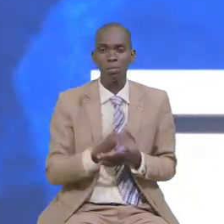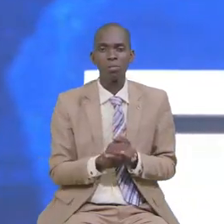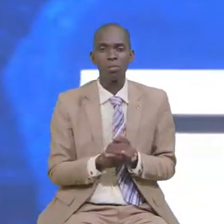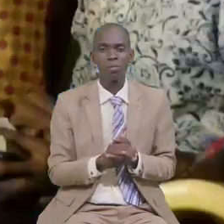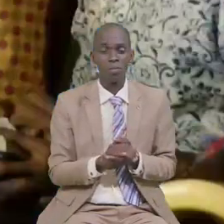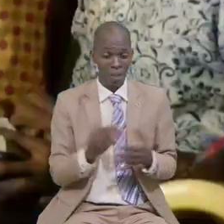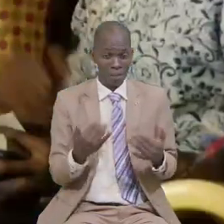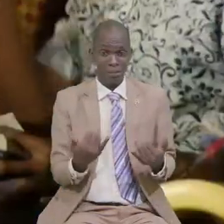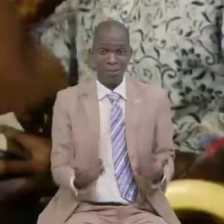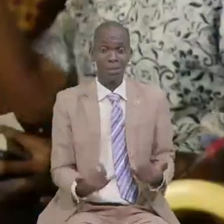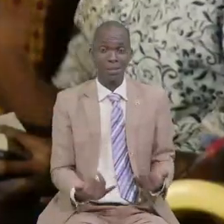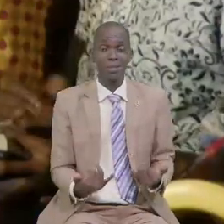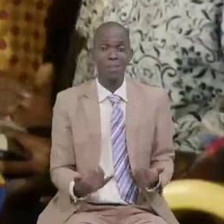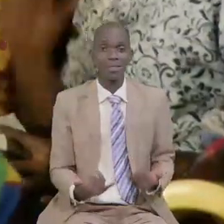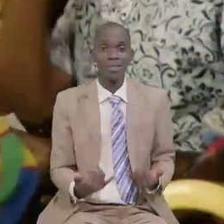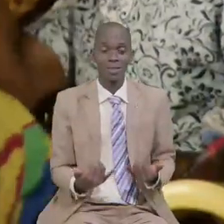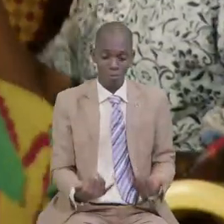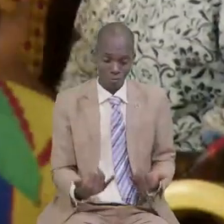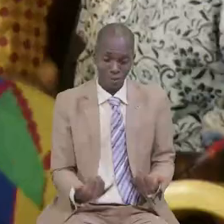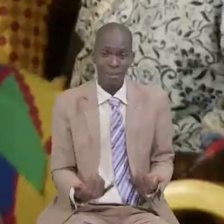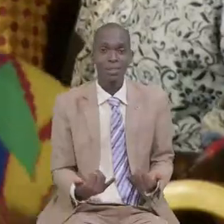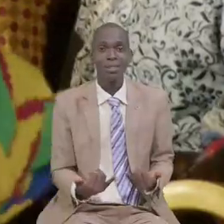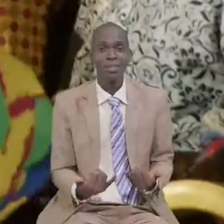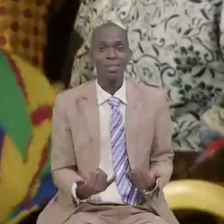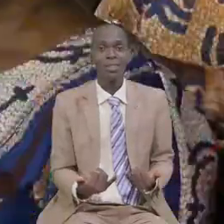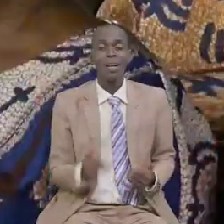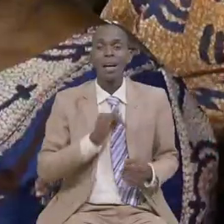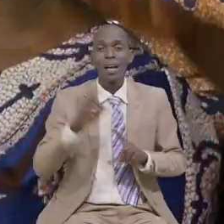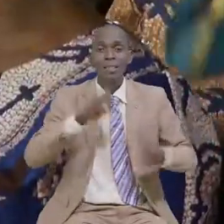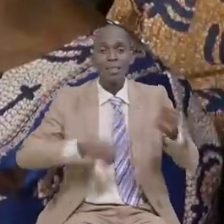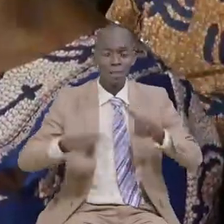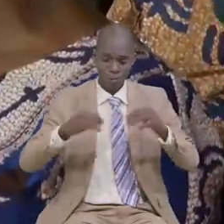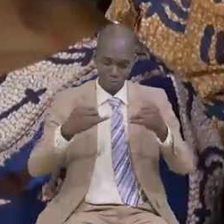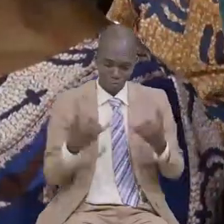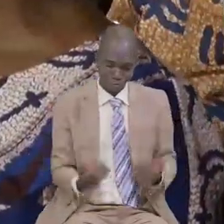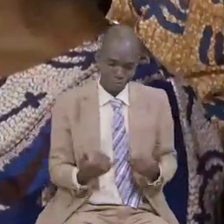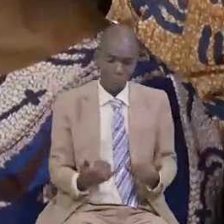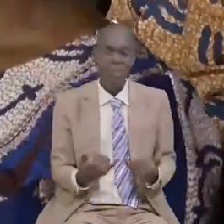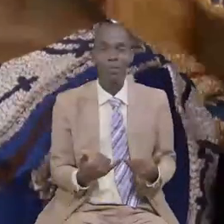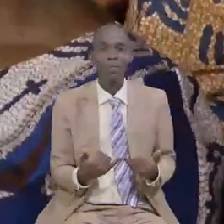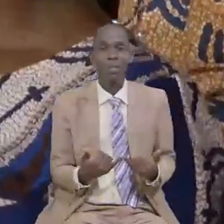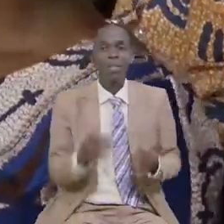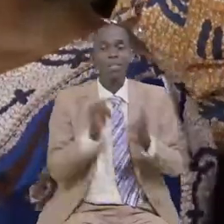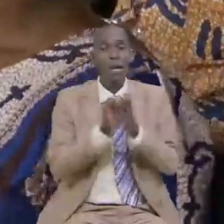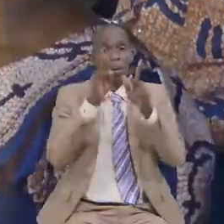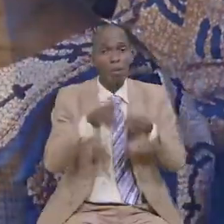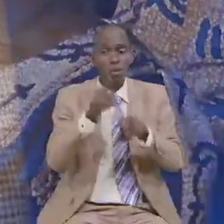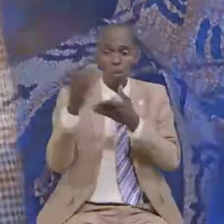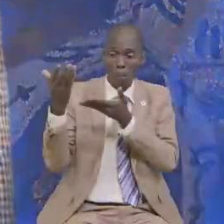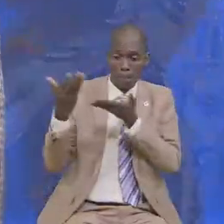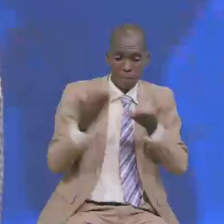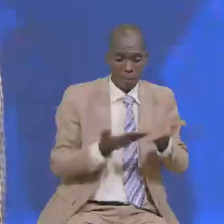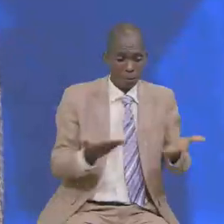Today. Today. I said today. That person you brought in here will